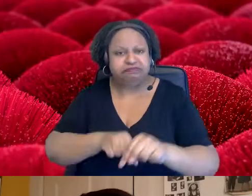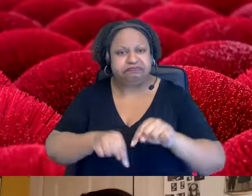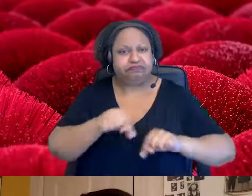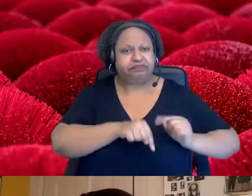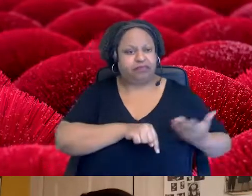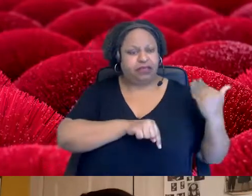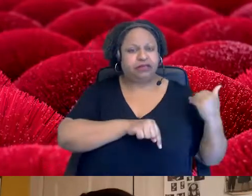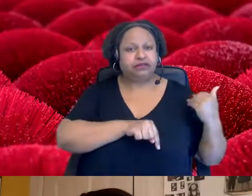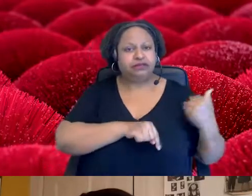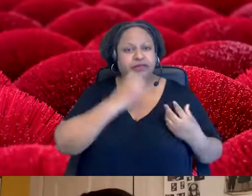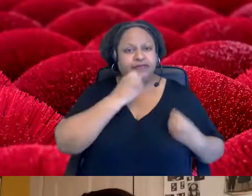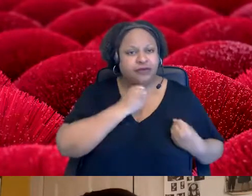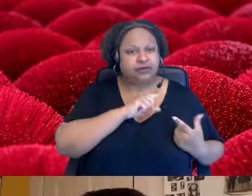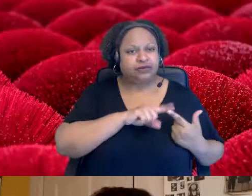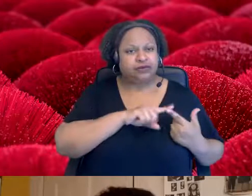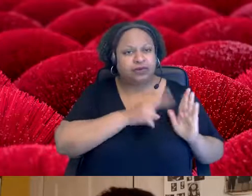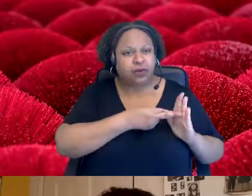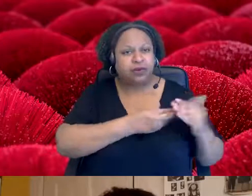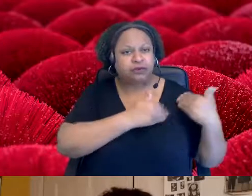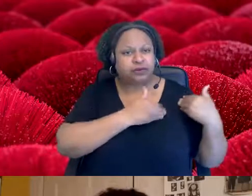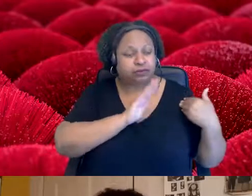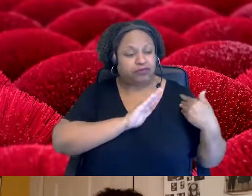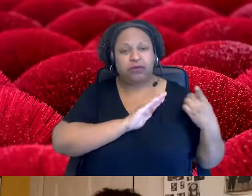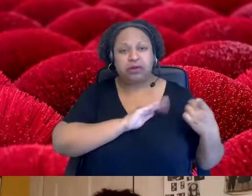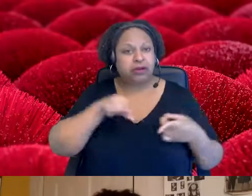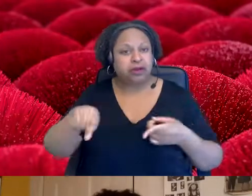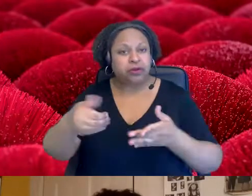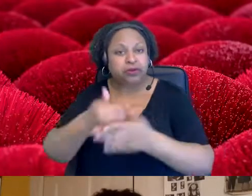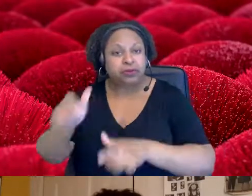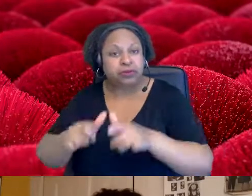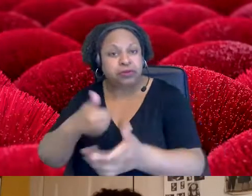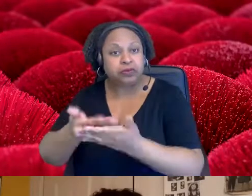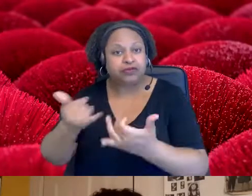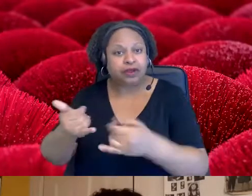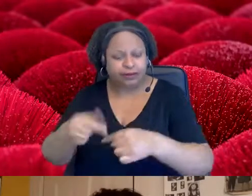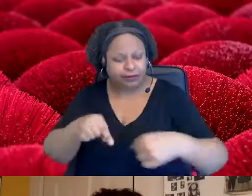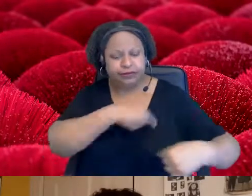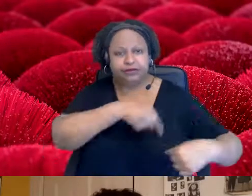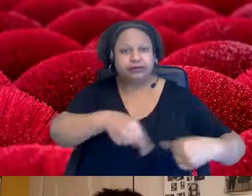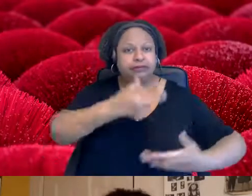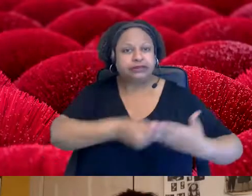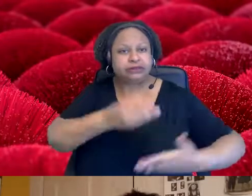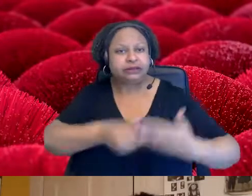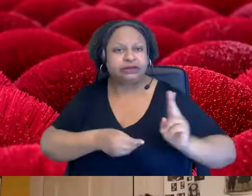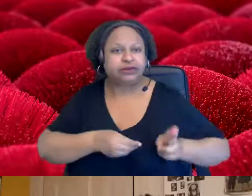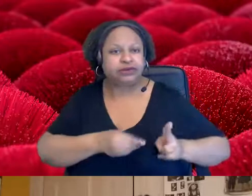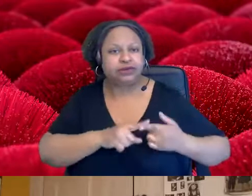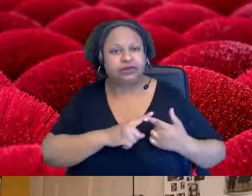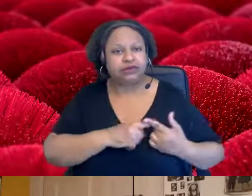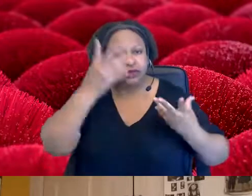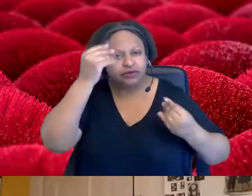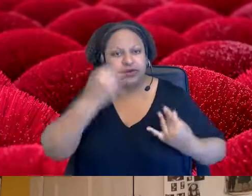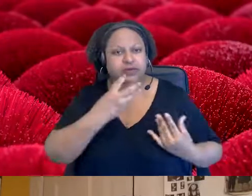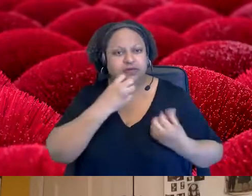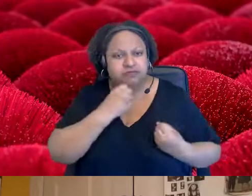this their particular organization had. And because I'm hearing a lot of that too from